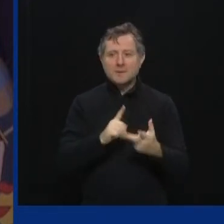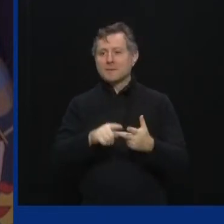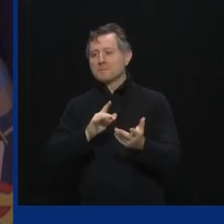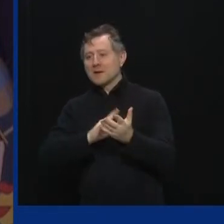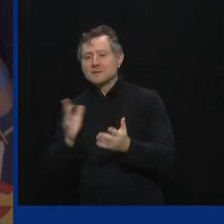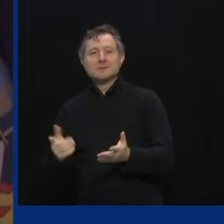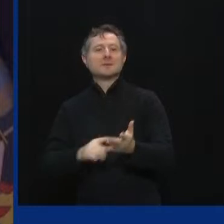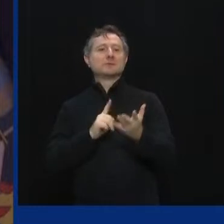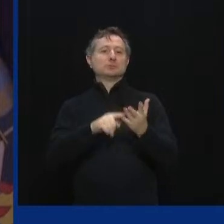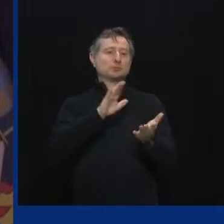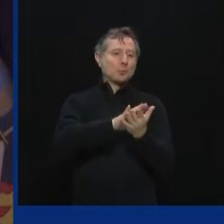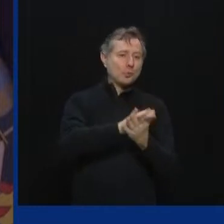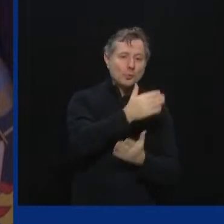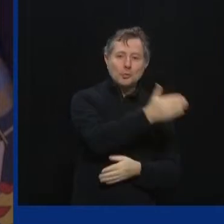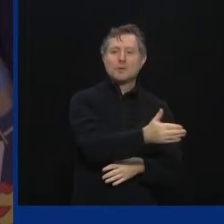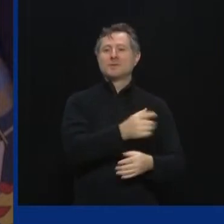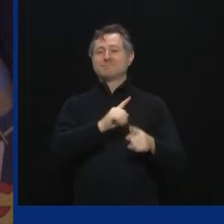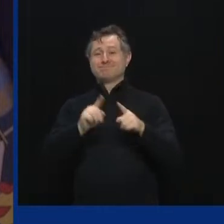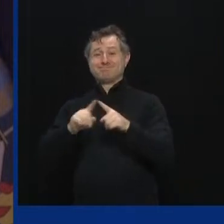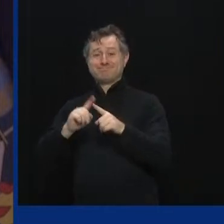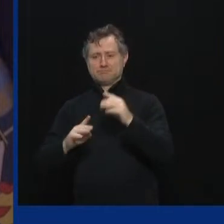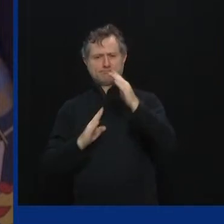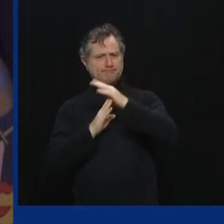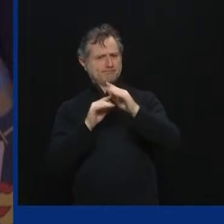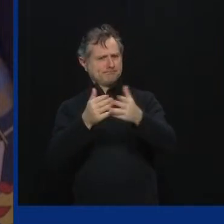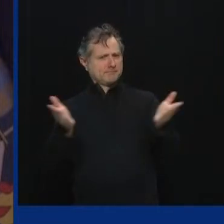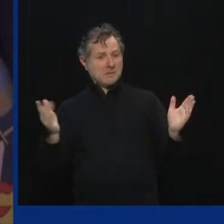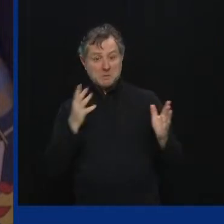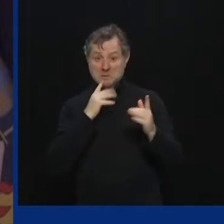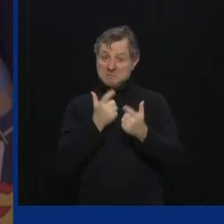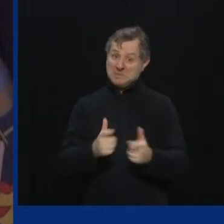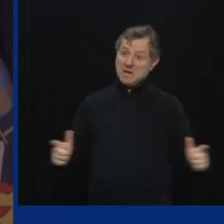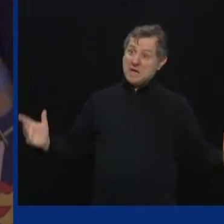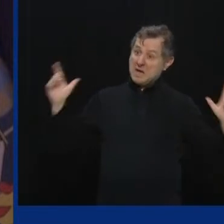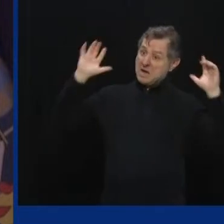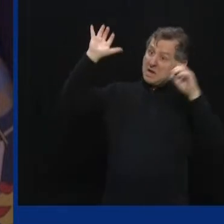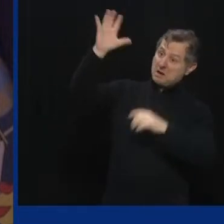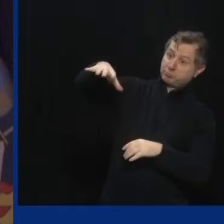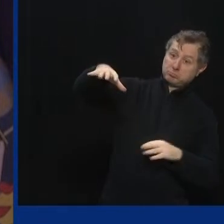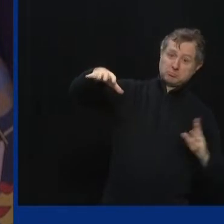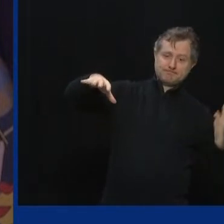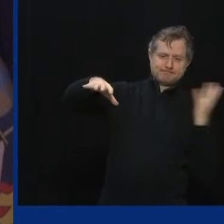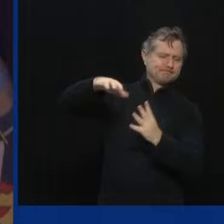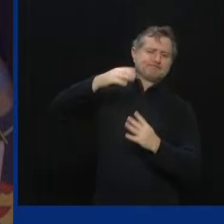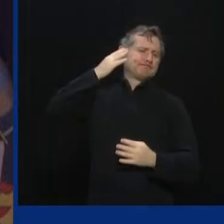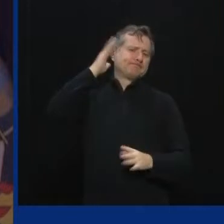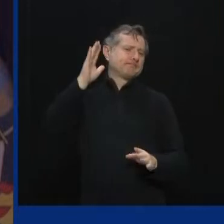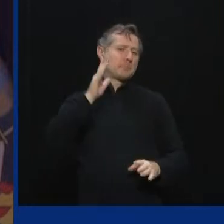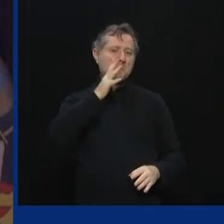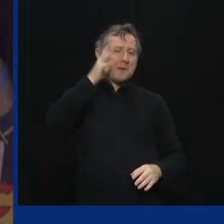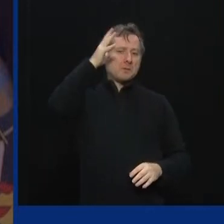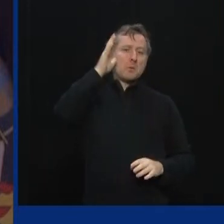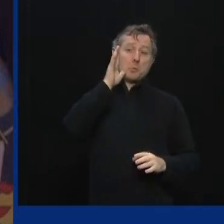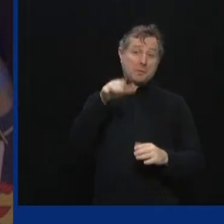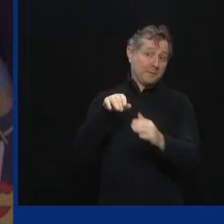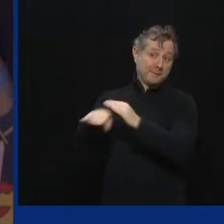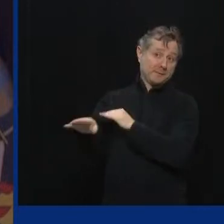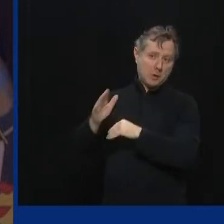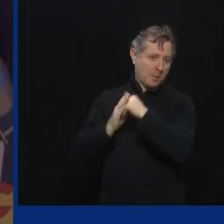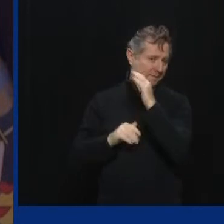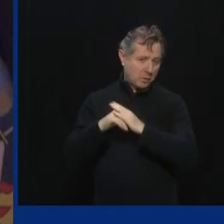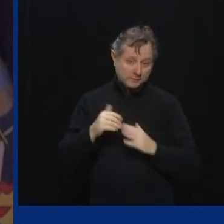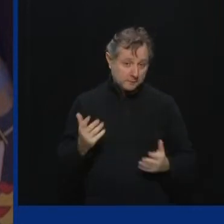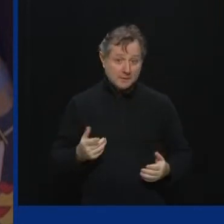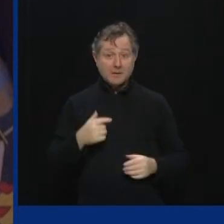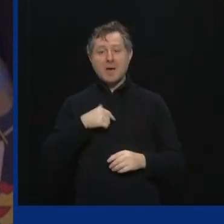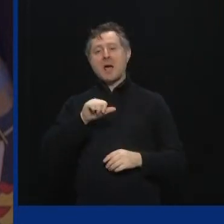vac sites are the place that people are going to feel most comfortable taking their 5 to 11-year-old. Governor Hochul. Jay Jacobs, given